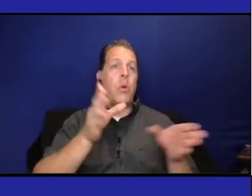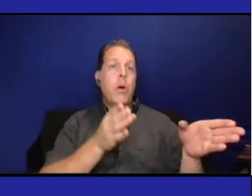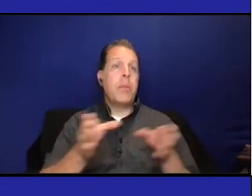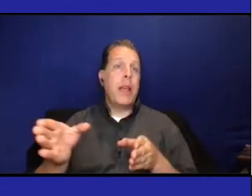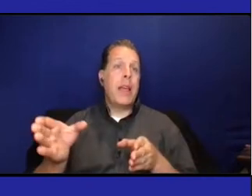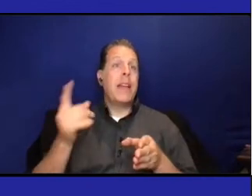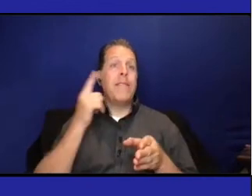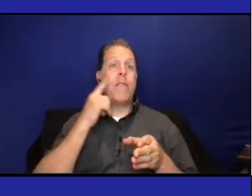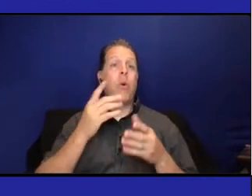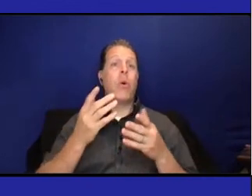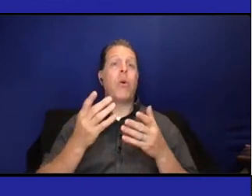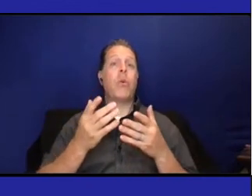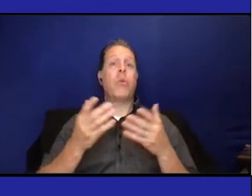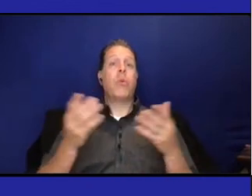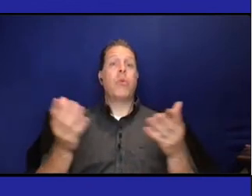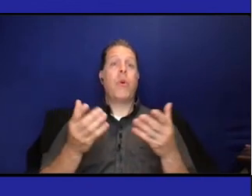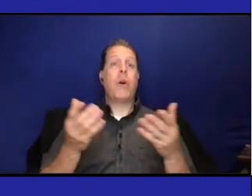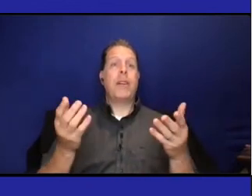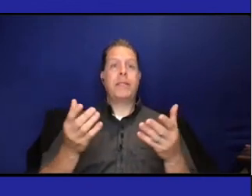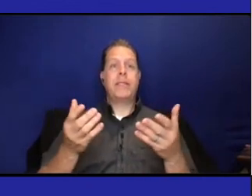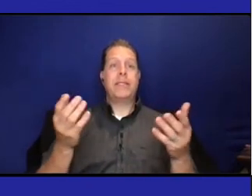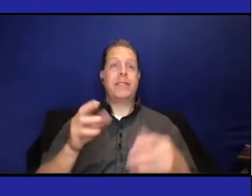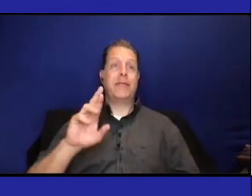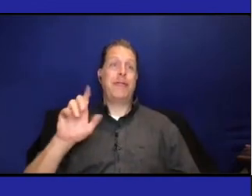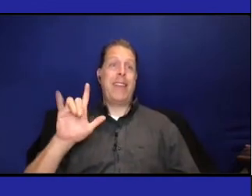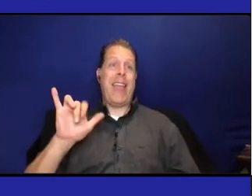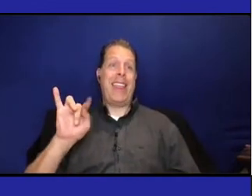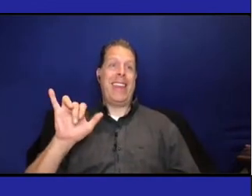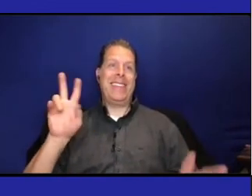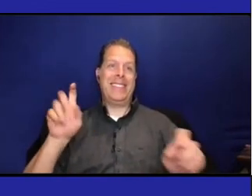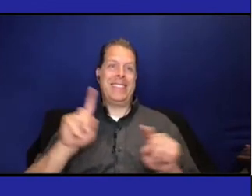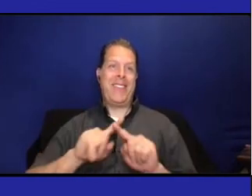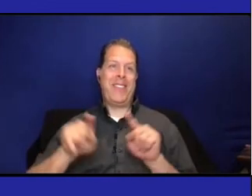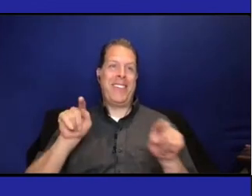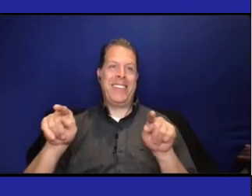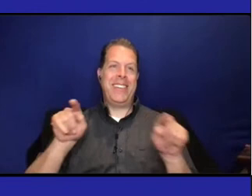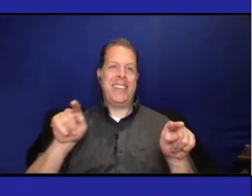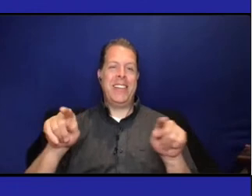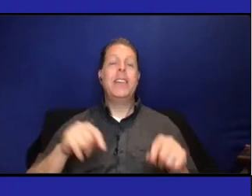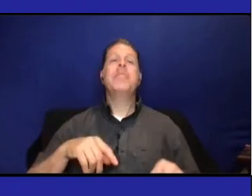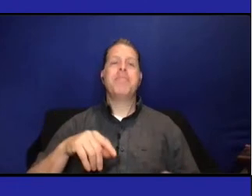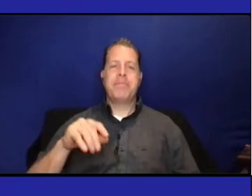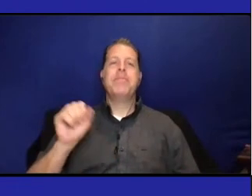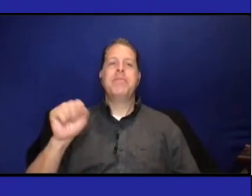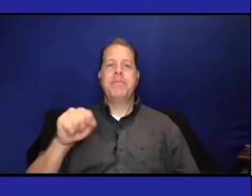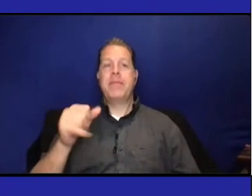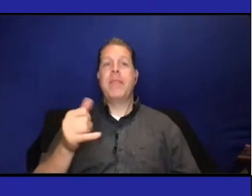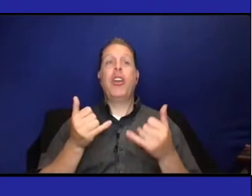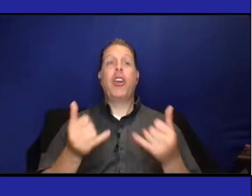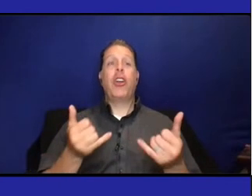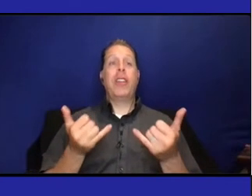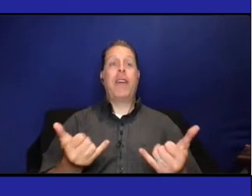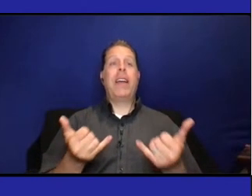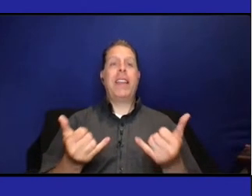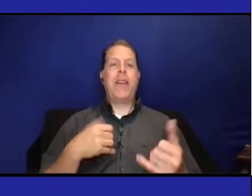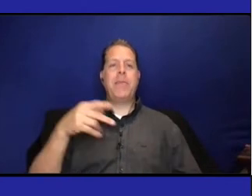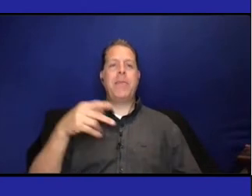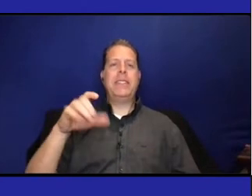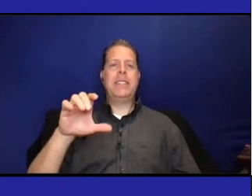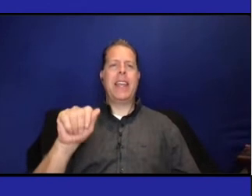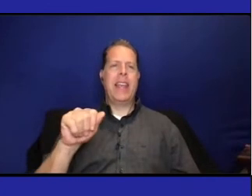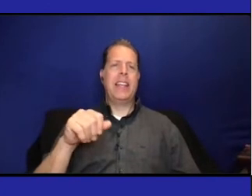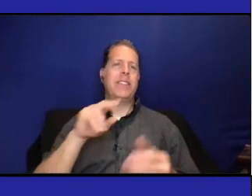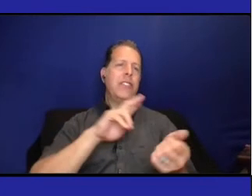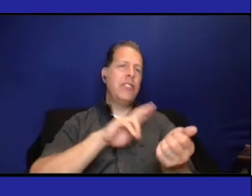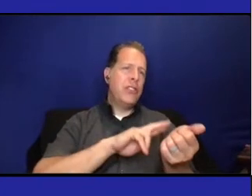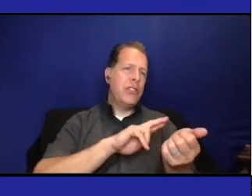what may be reality. Sure. So currently right now, we have our PCAs, our nurses,